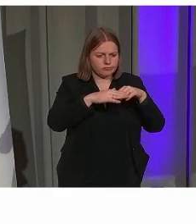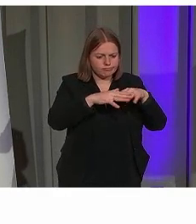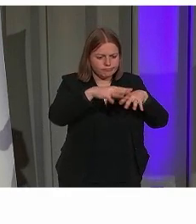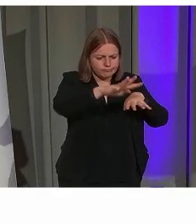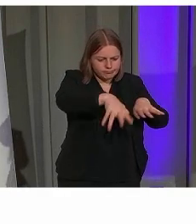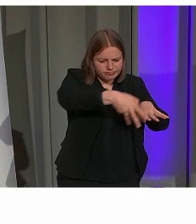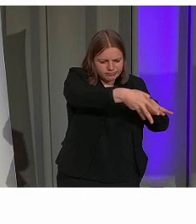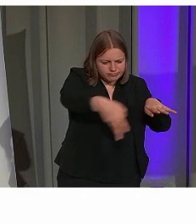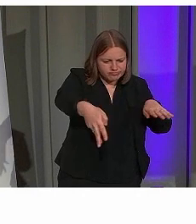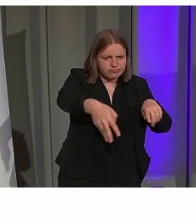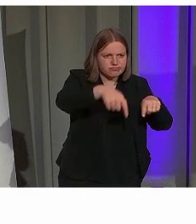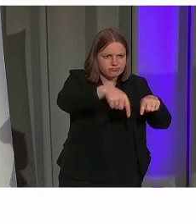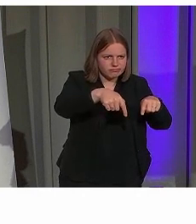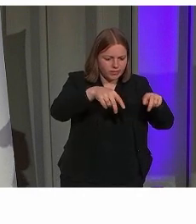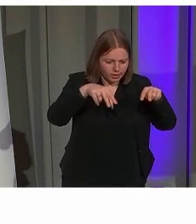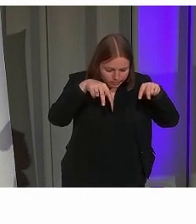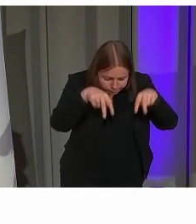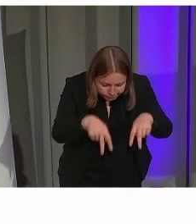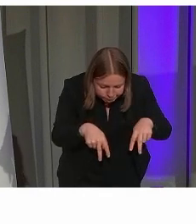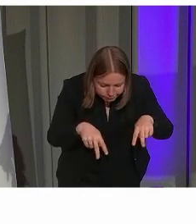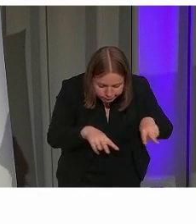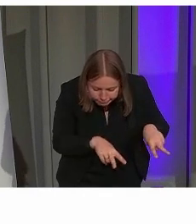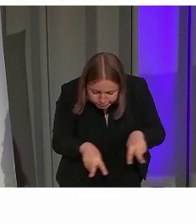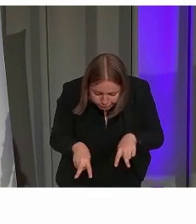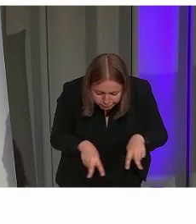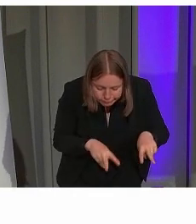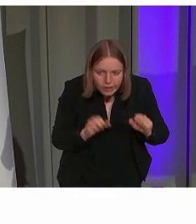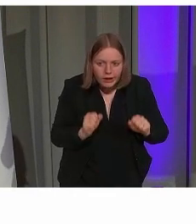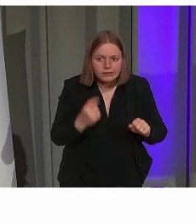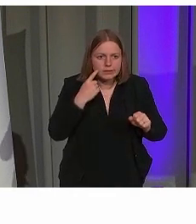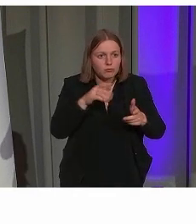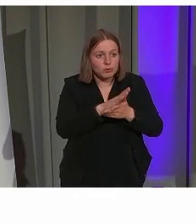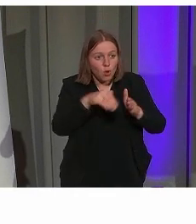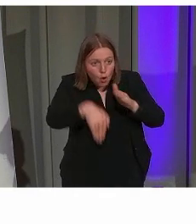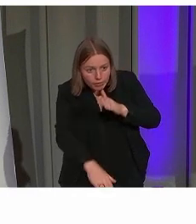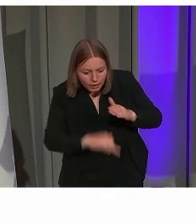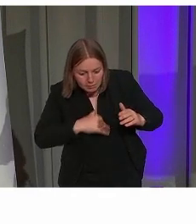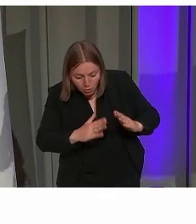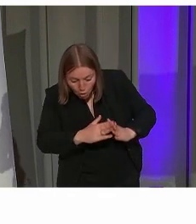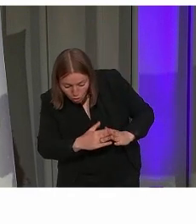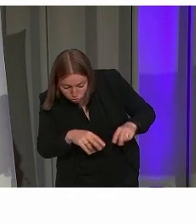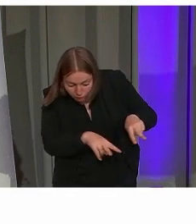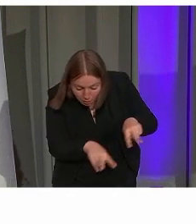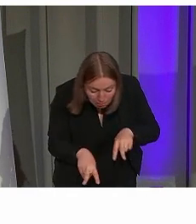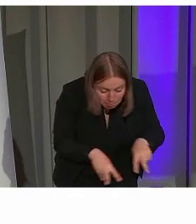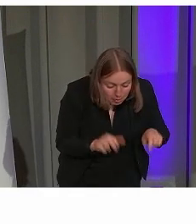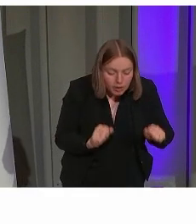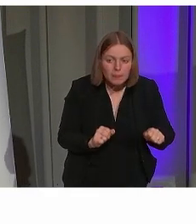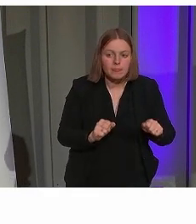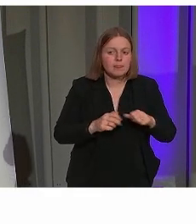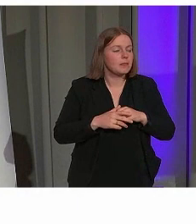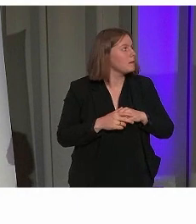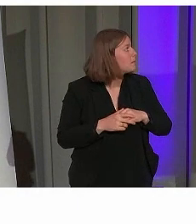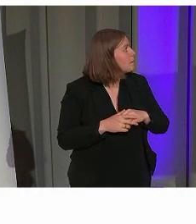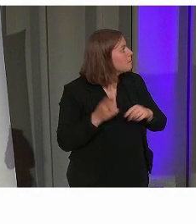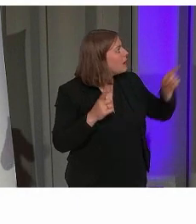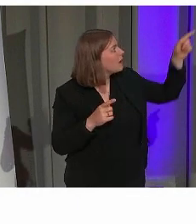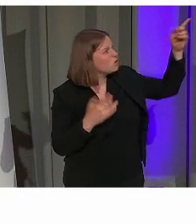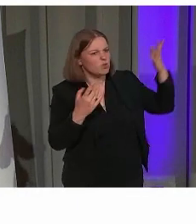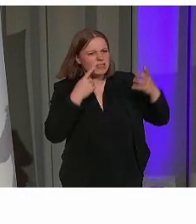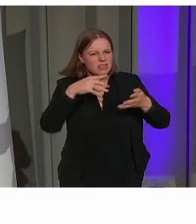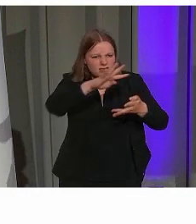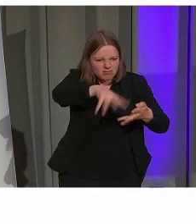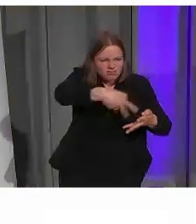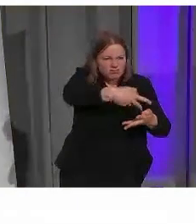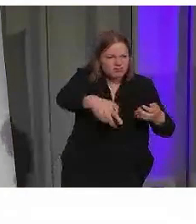the element. Well, perhaps in this case, the size is not the most suitable